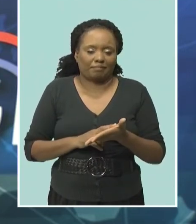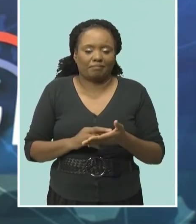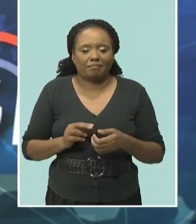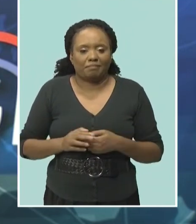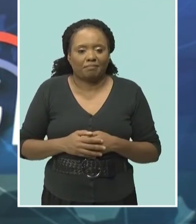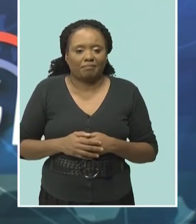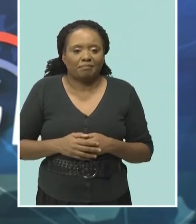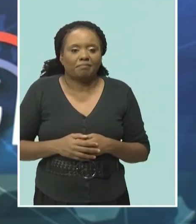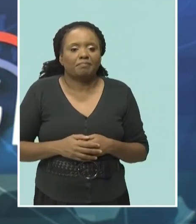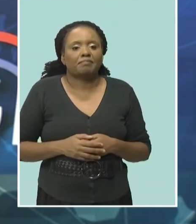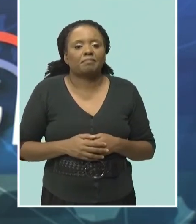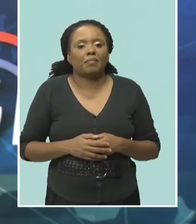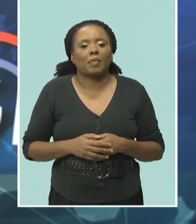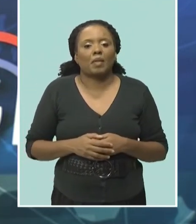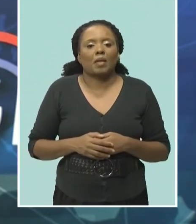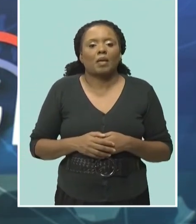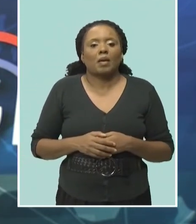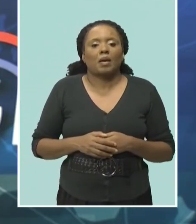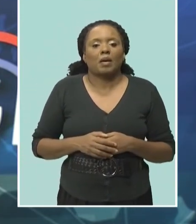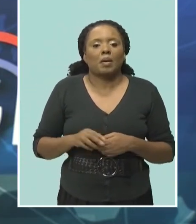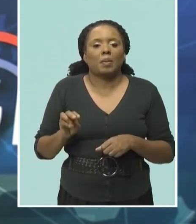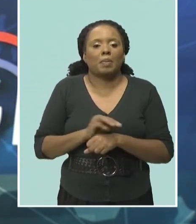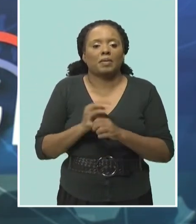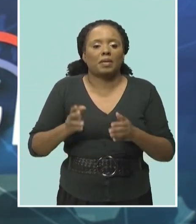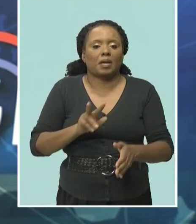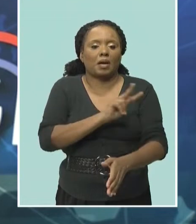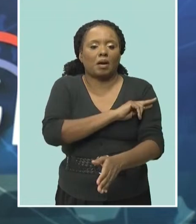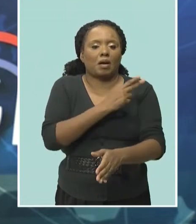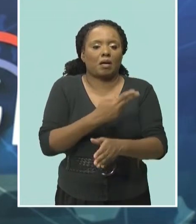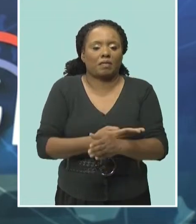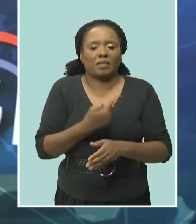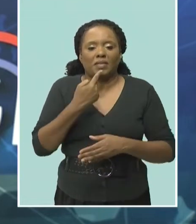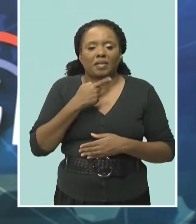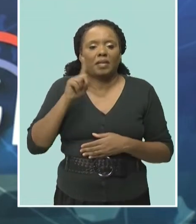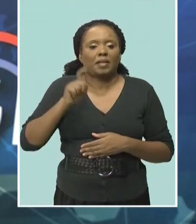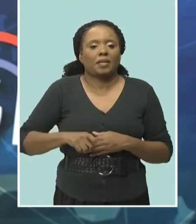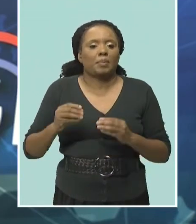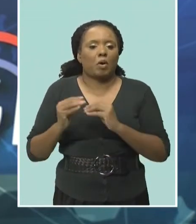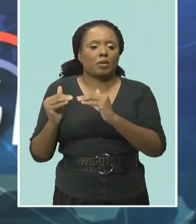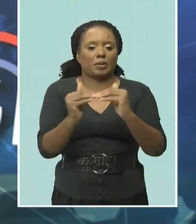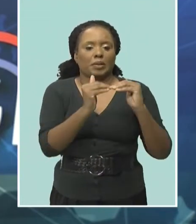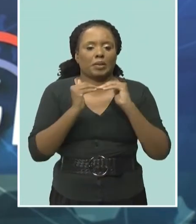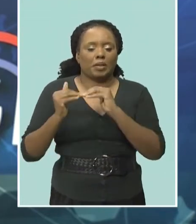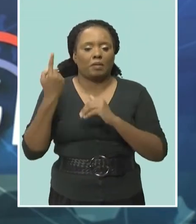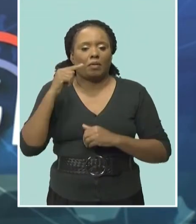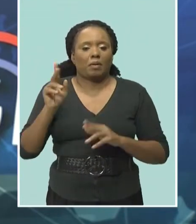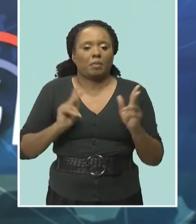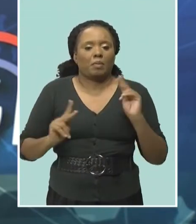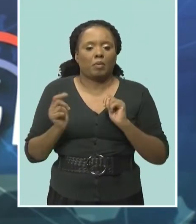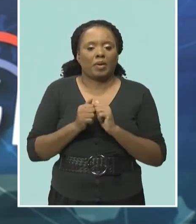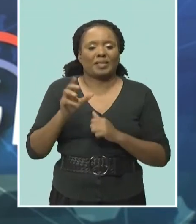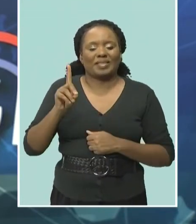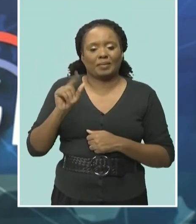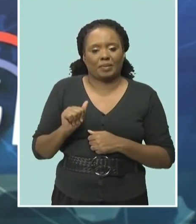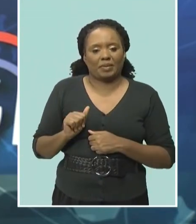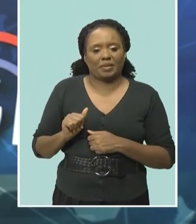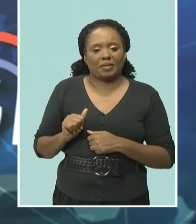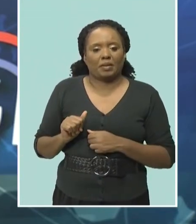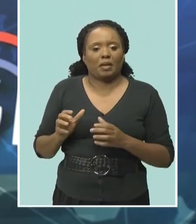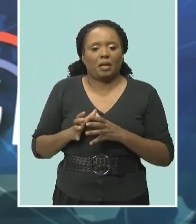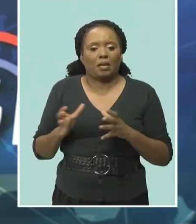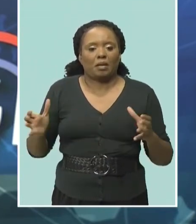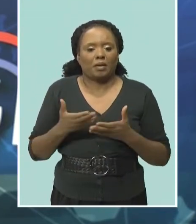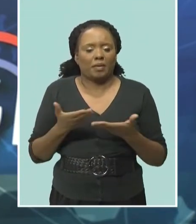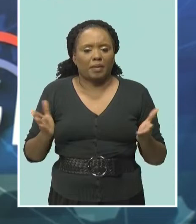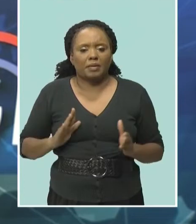to be done to level the playing field for people with disabilities in Barbados and the Caribbean. He says there are several shortcomings in a number of sectors,